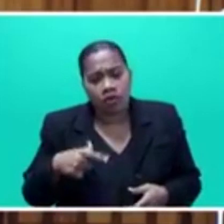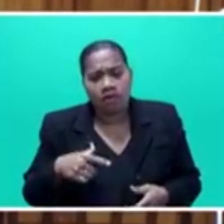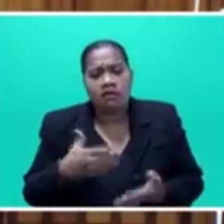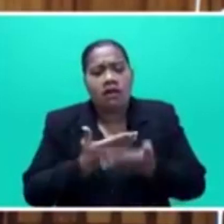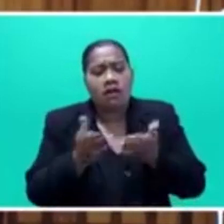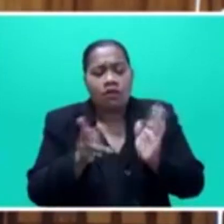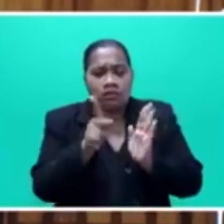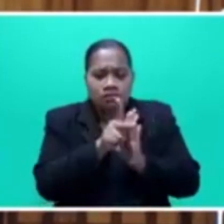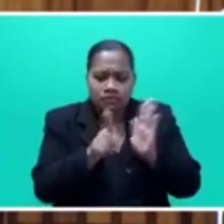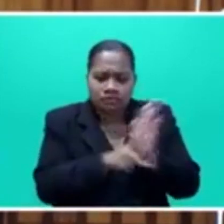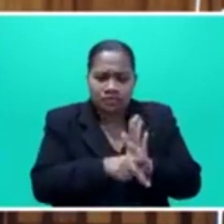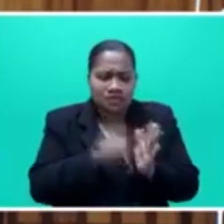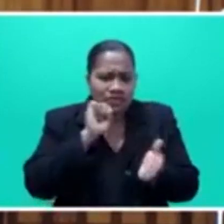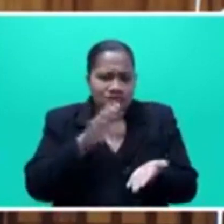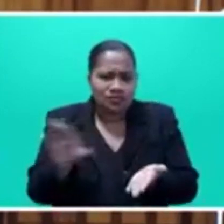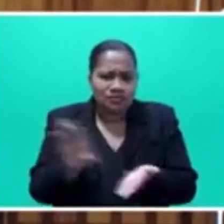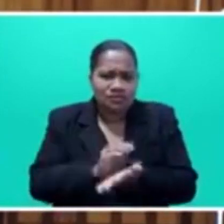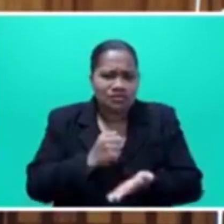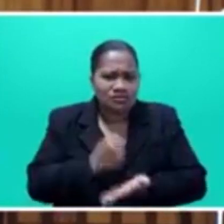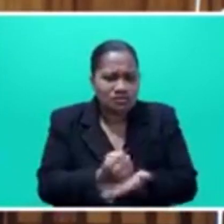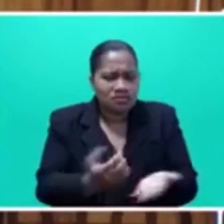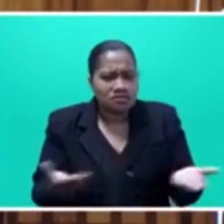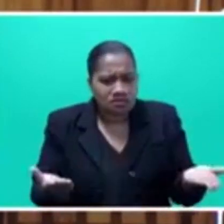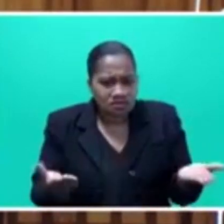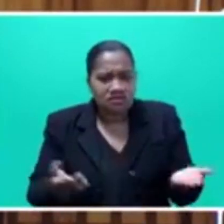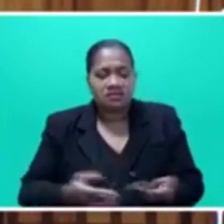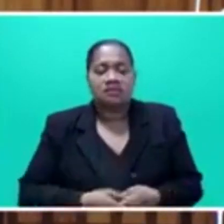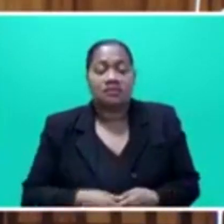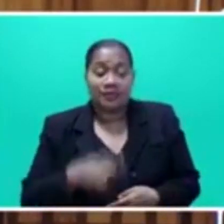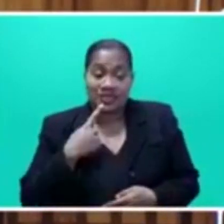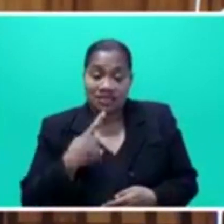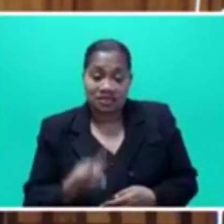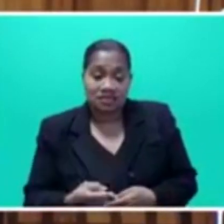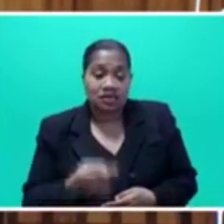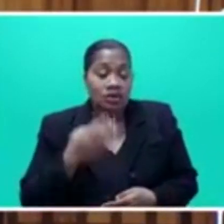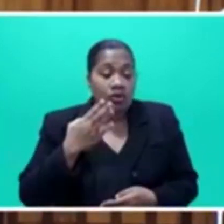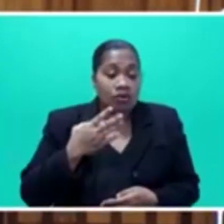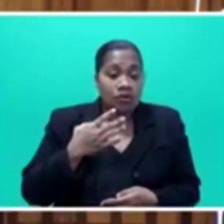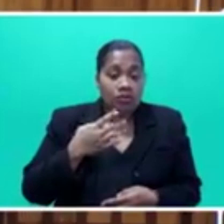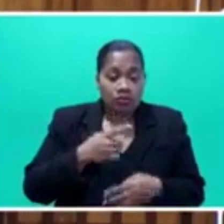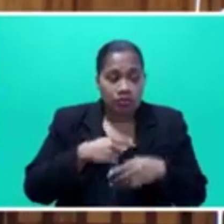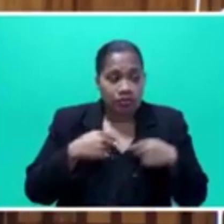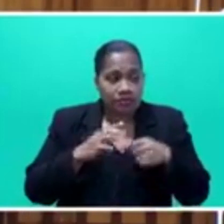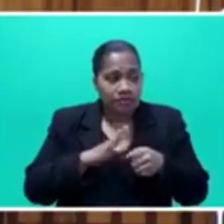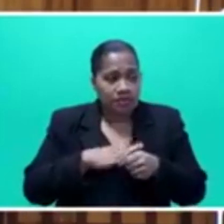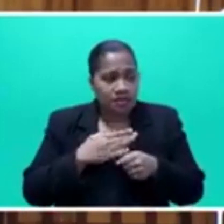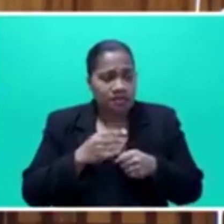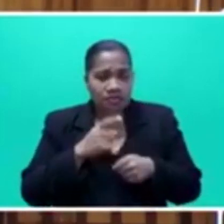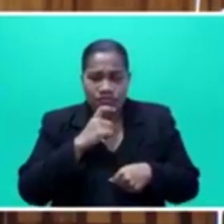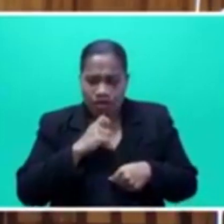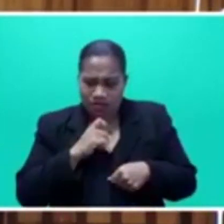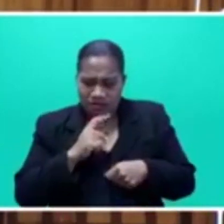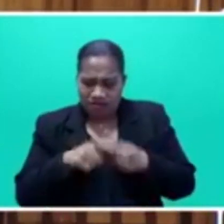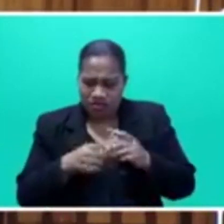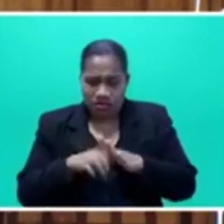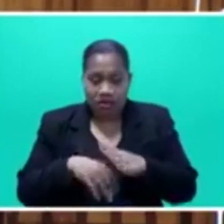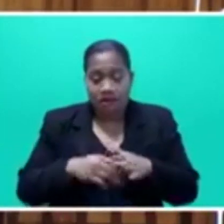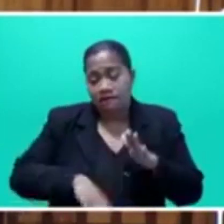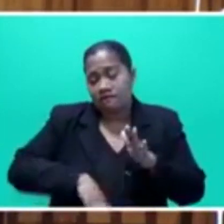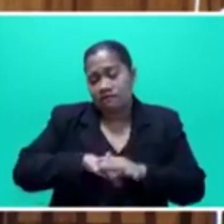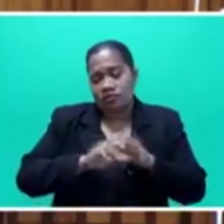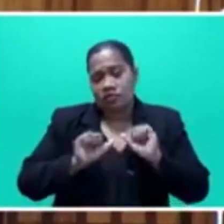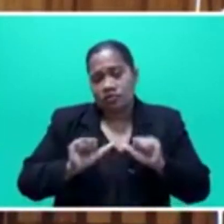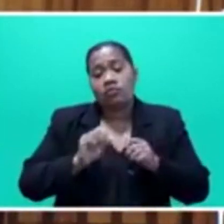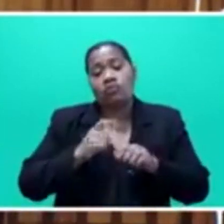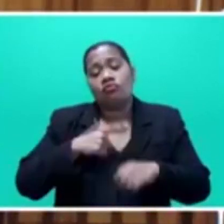will be funded? He says, while he's going to make this promise without any costing at all, he goes on a full defensive about why